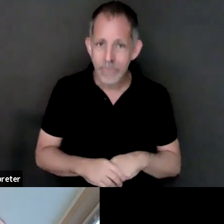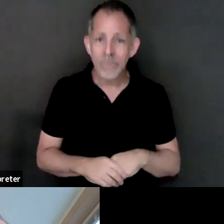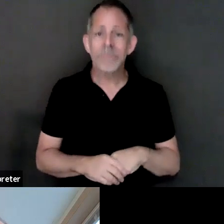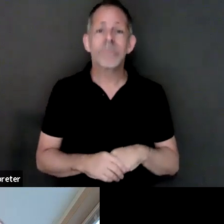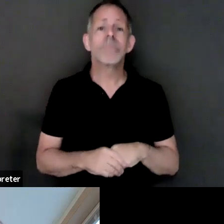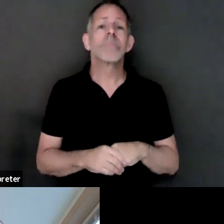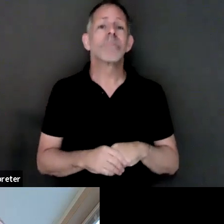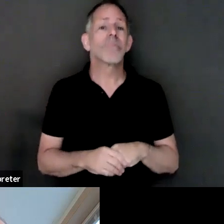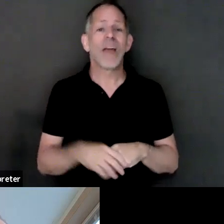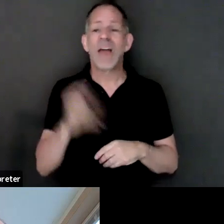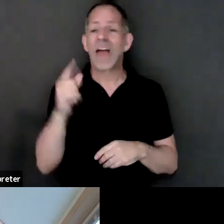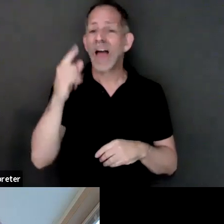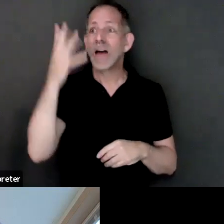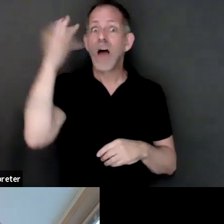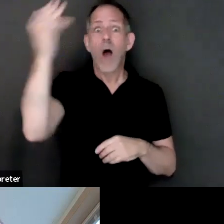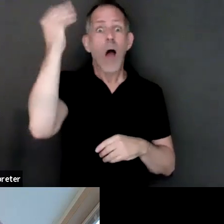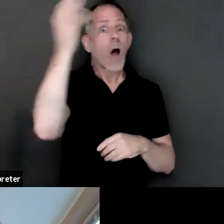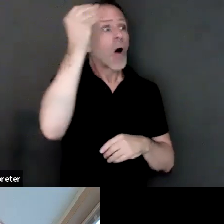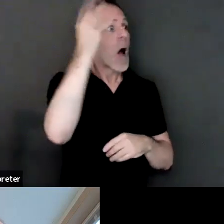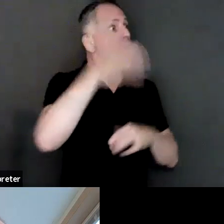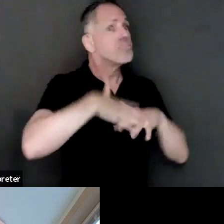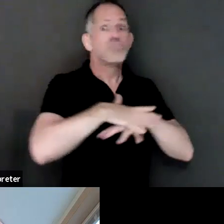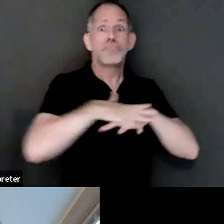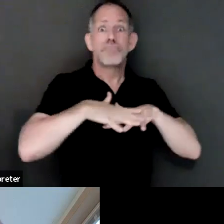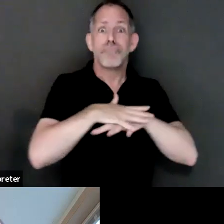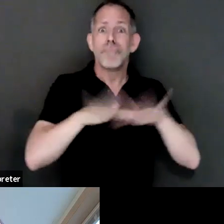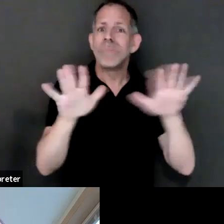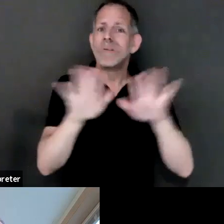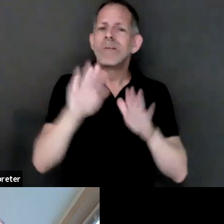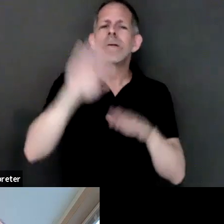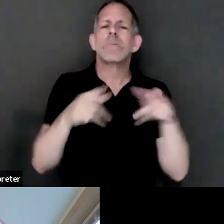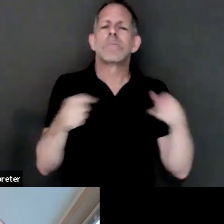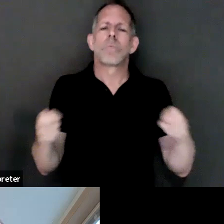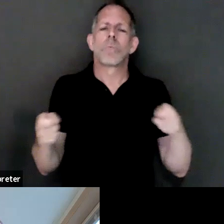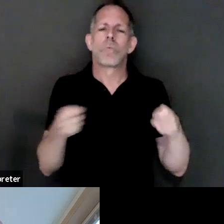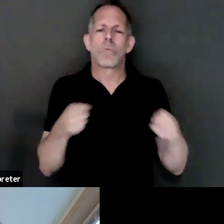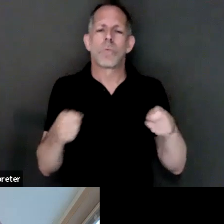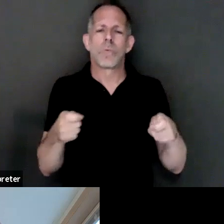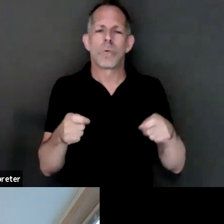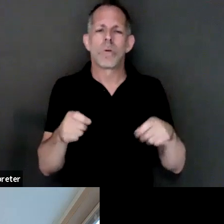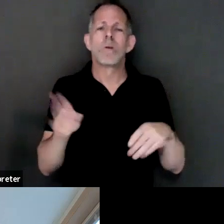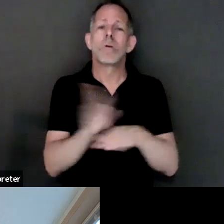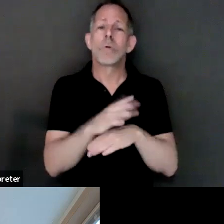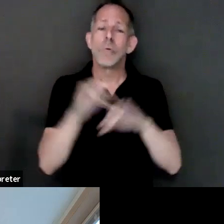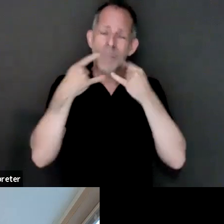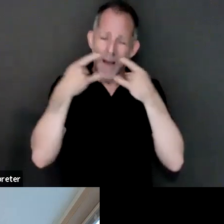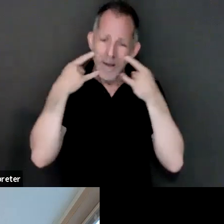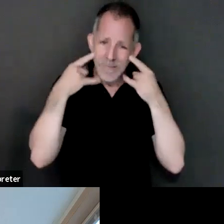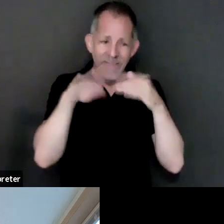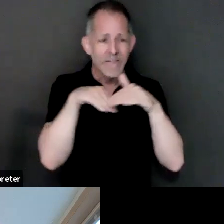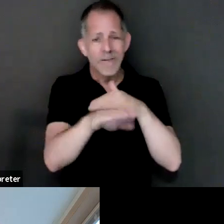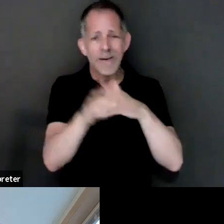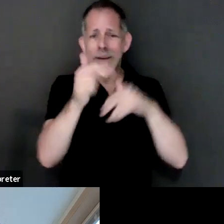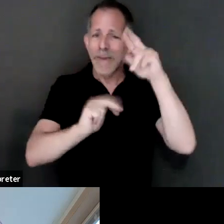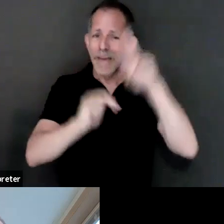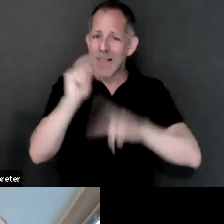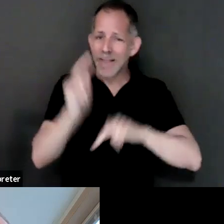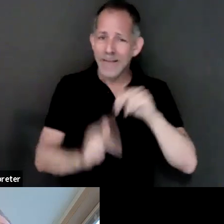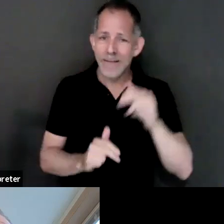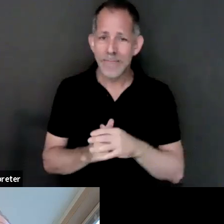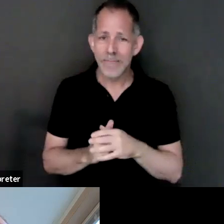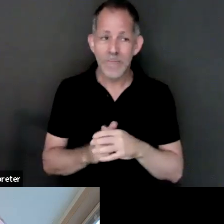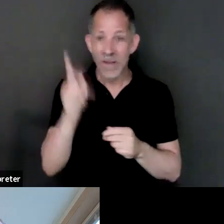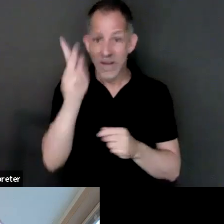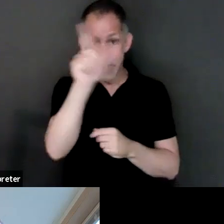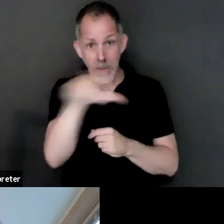gatherings that are unmasked and indoors and involve unvaccinated folks. Those are kind of recipes for fueling the